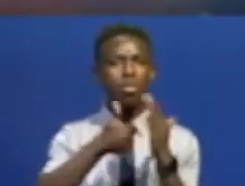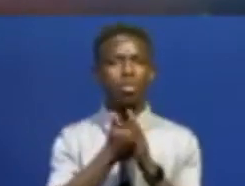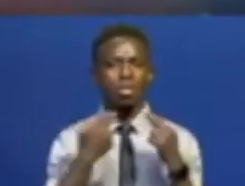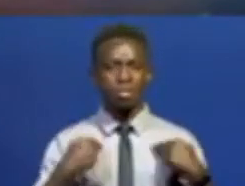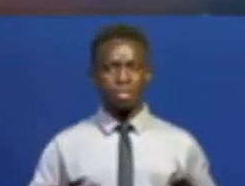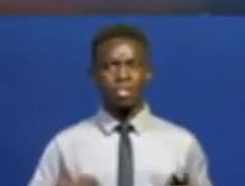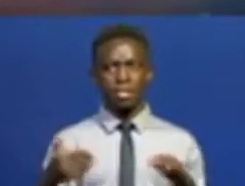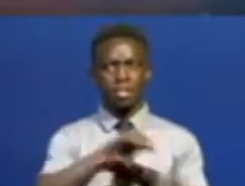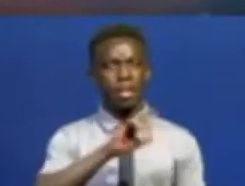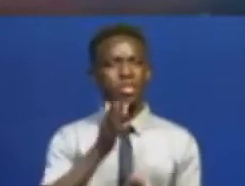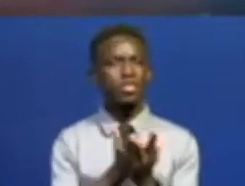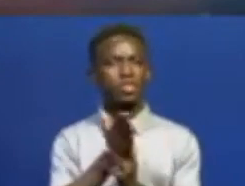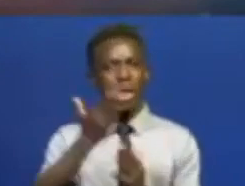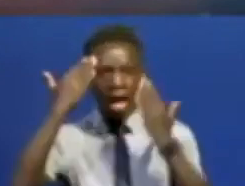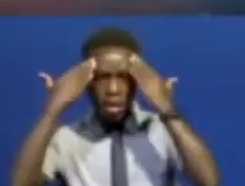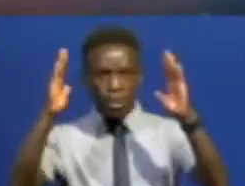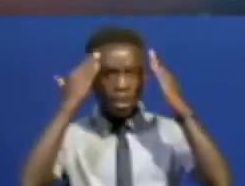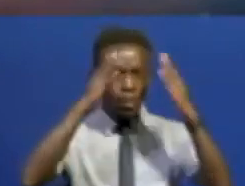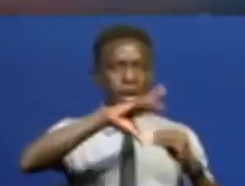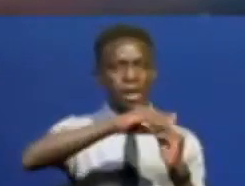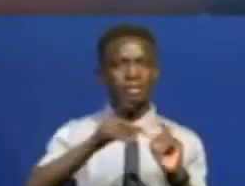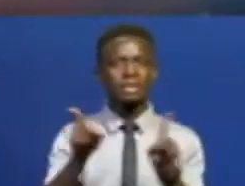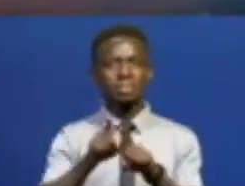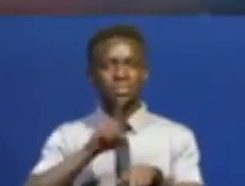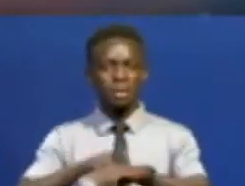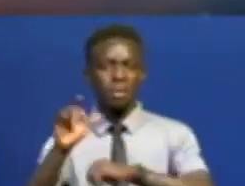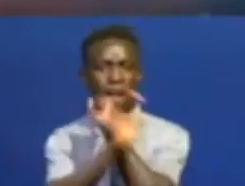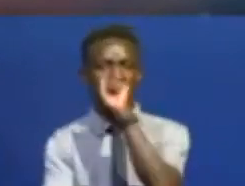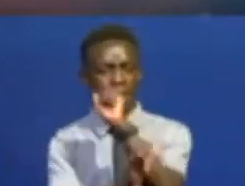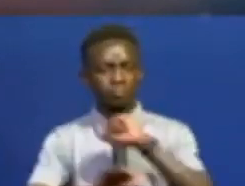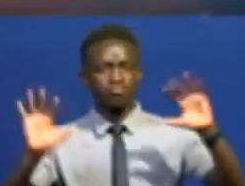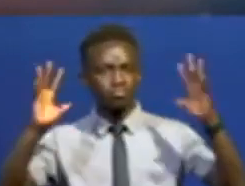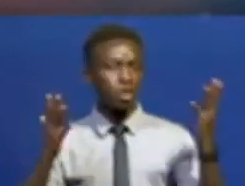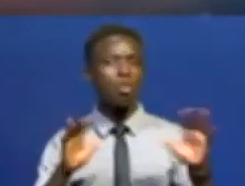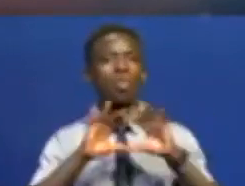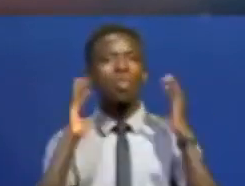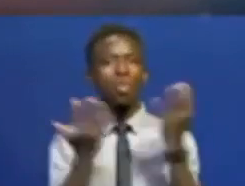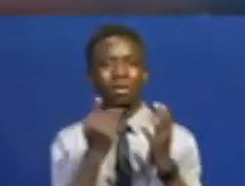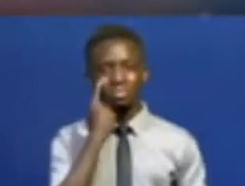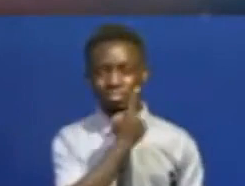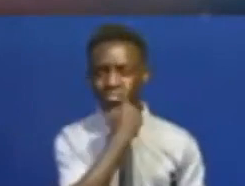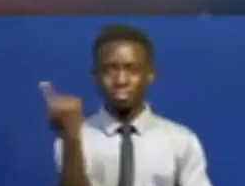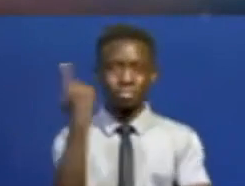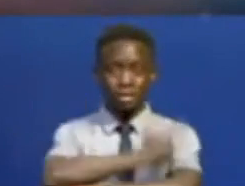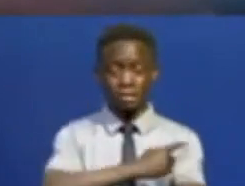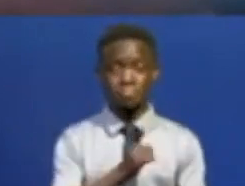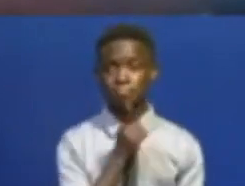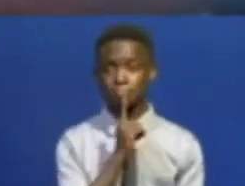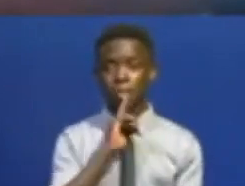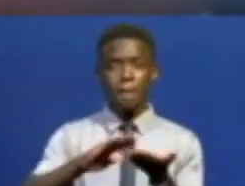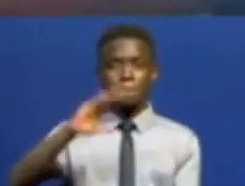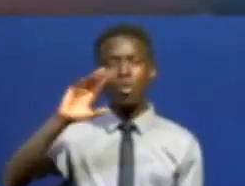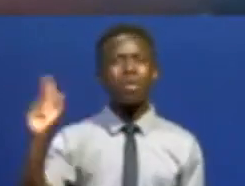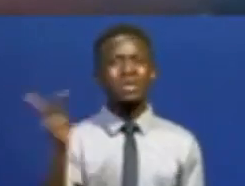creation as the country joined the world in commemorating World Sight Day. The players in the sector say a vast majority of Kenyans are